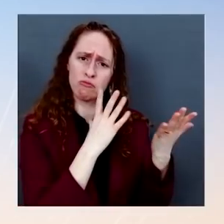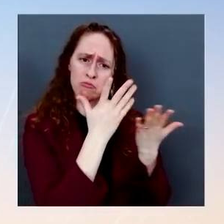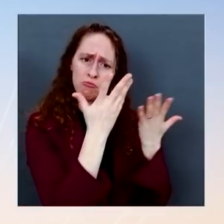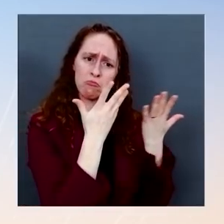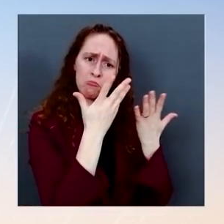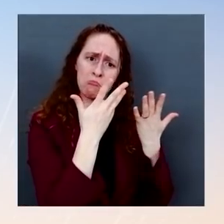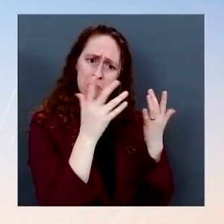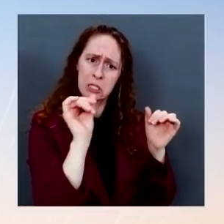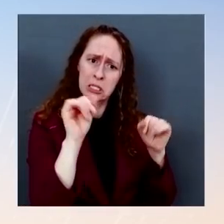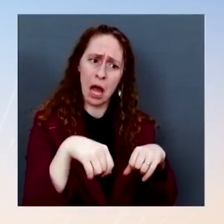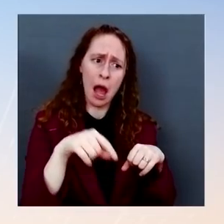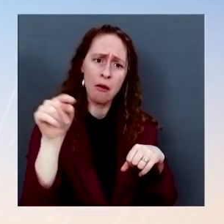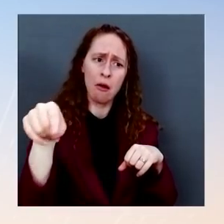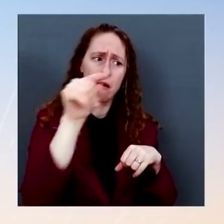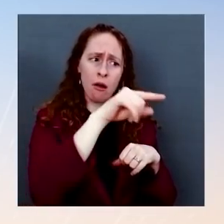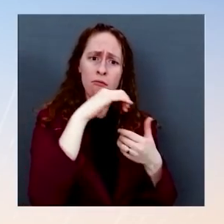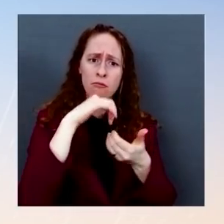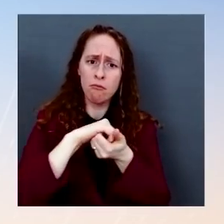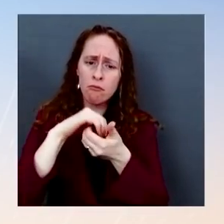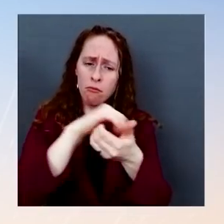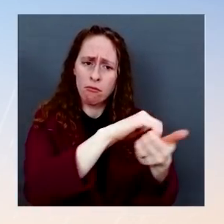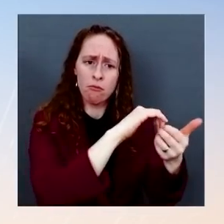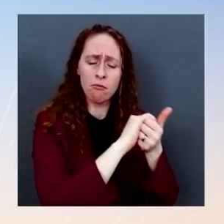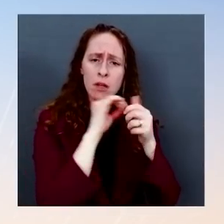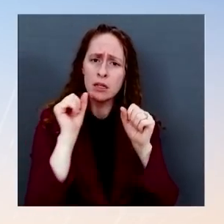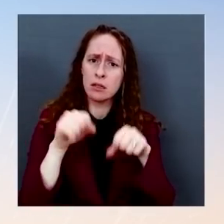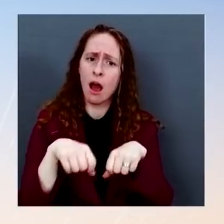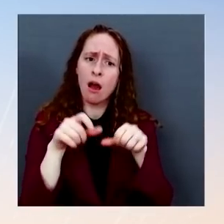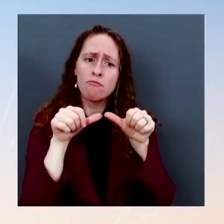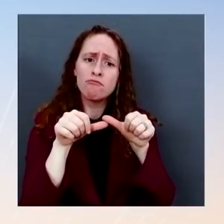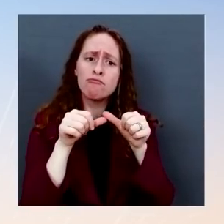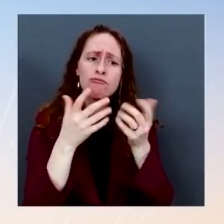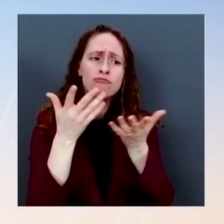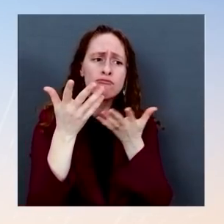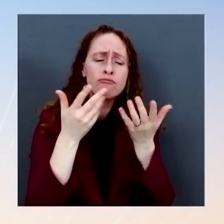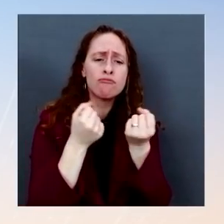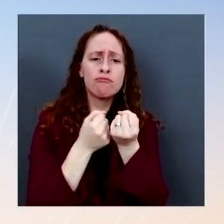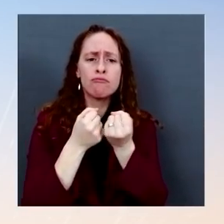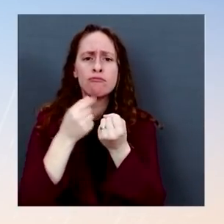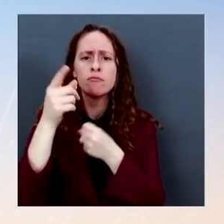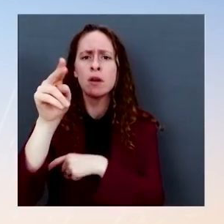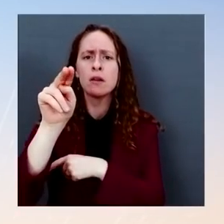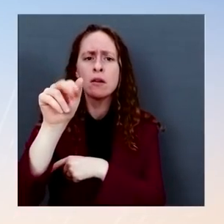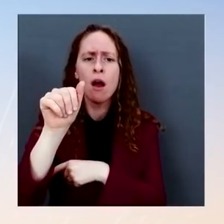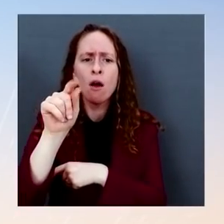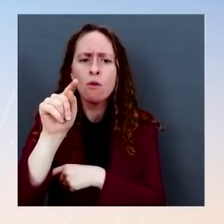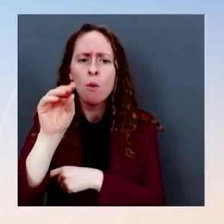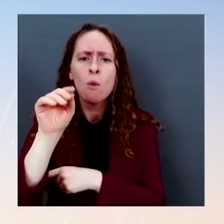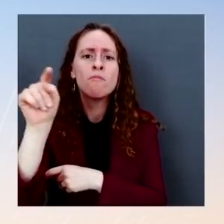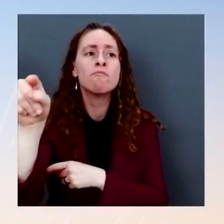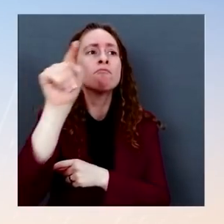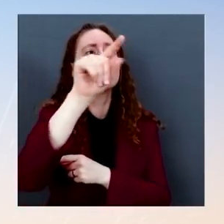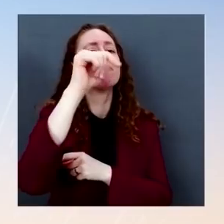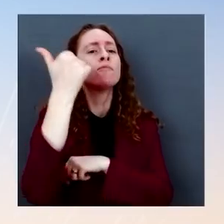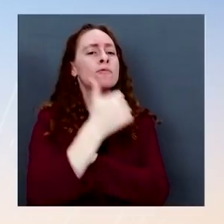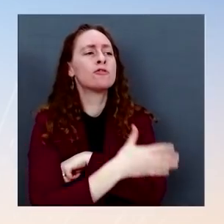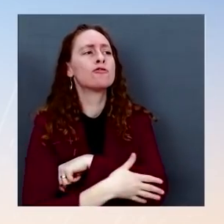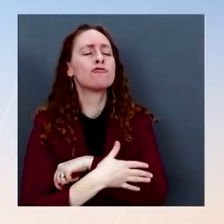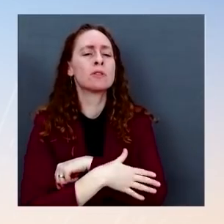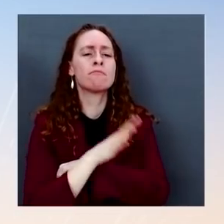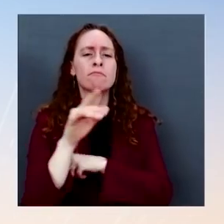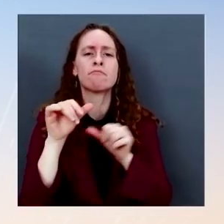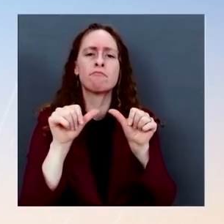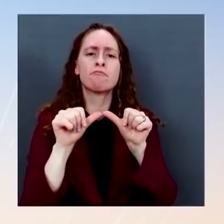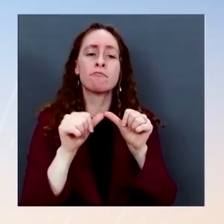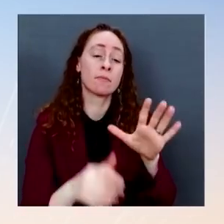on reciprocity and address our concerns about Russia's actions and take place in full coordination with our European allies and partners. That is consistent with